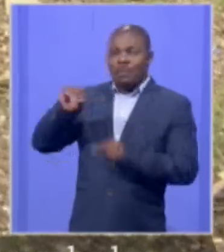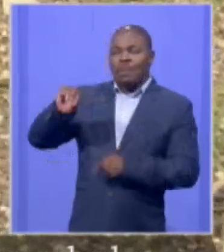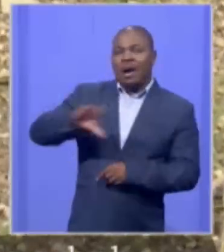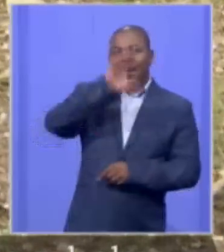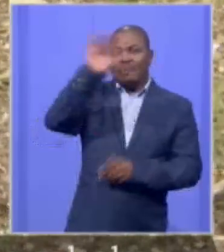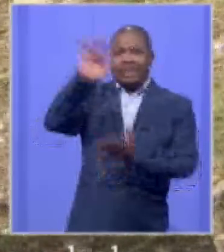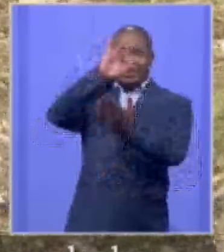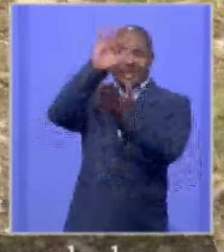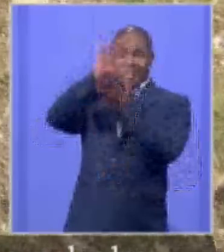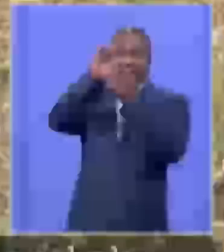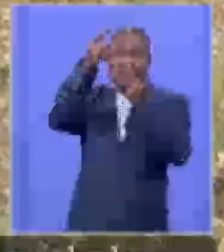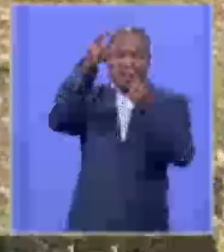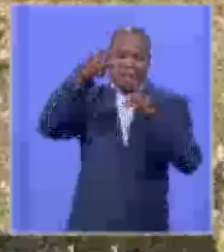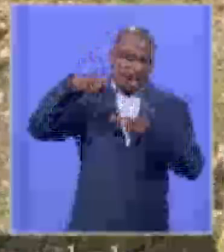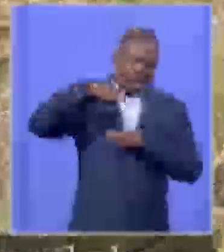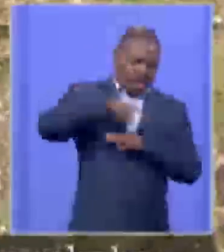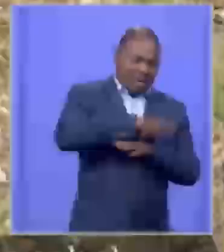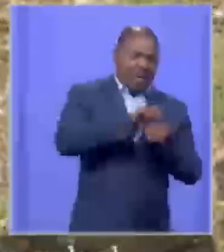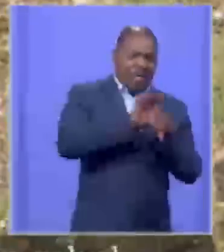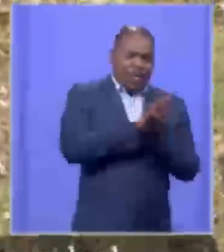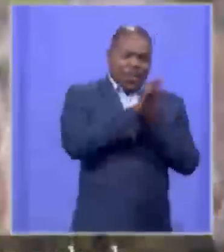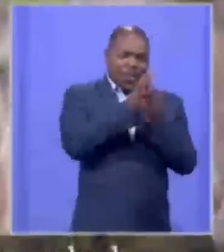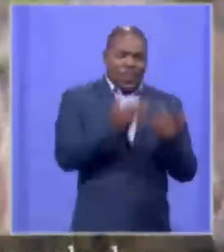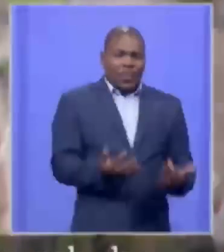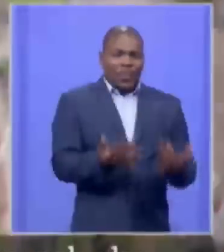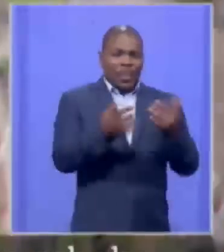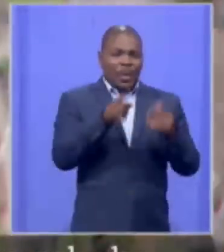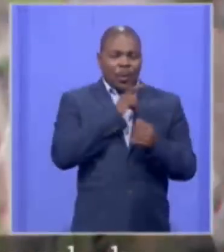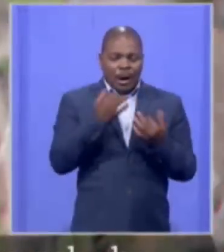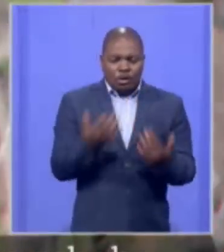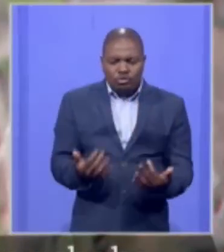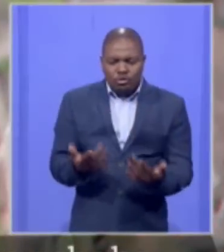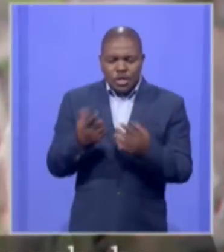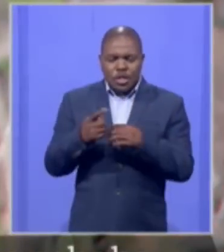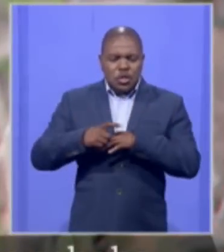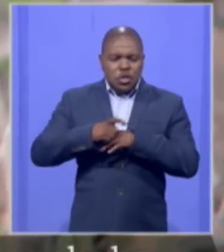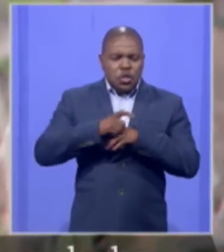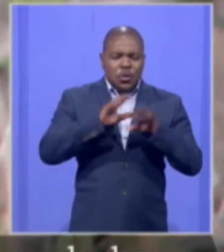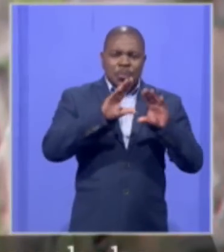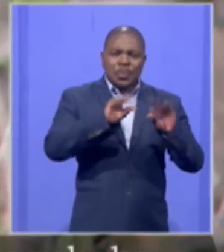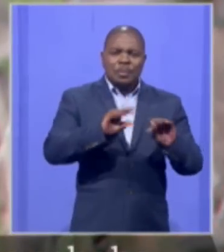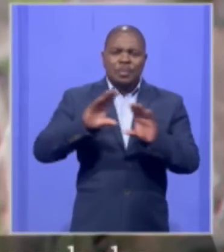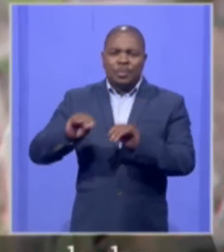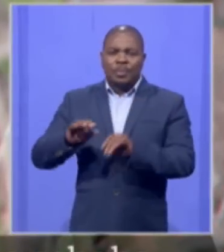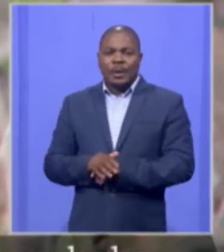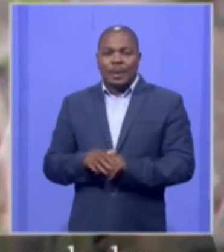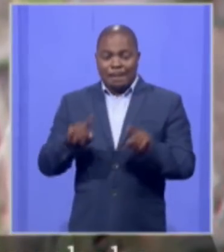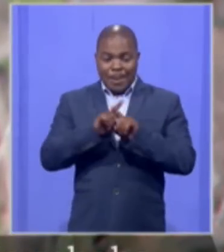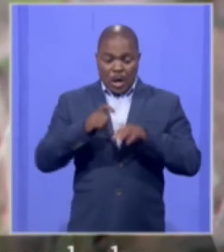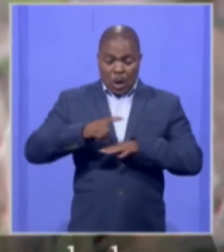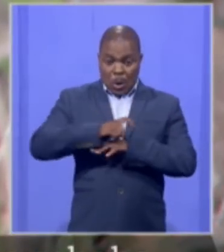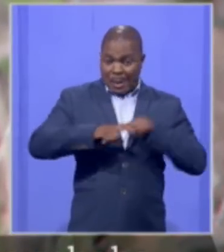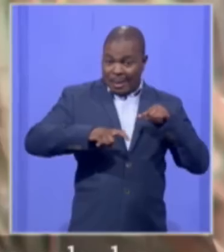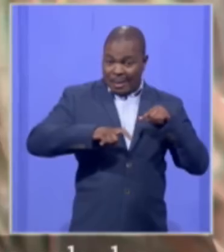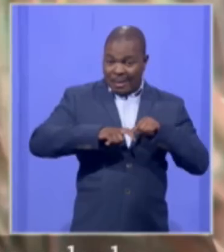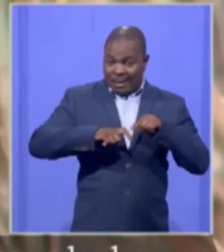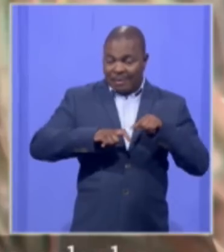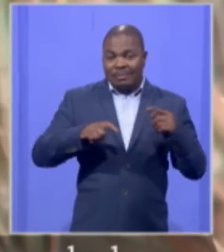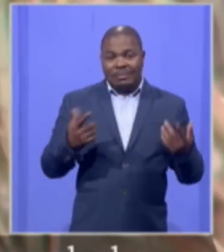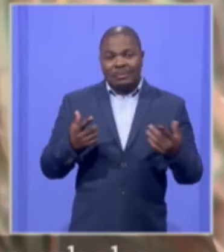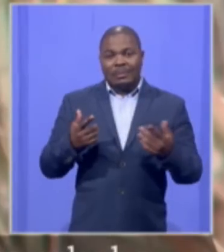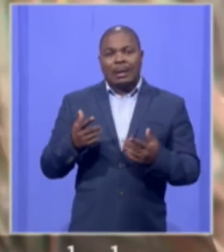o hlola tshenyo go dibjala ka ge o e phepa ka dimela tše tala. Ga se gwa hlaka gabotse ge ba go phulega ga seboko se